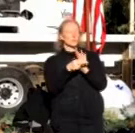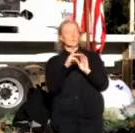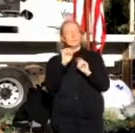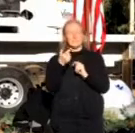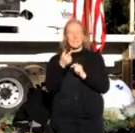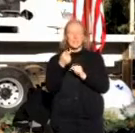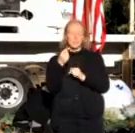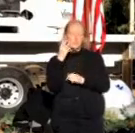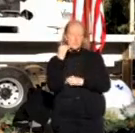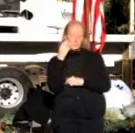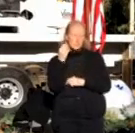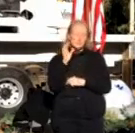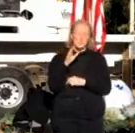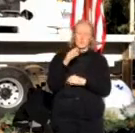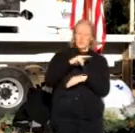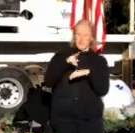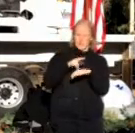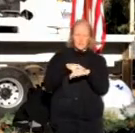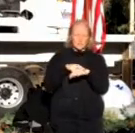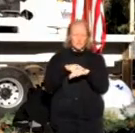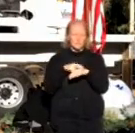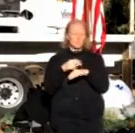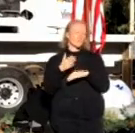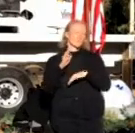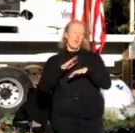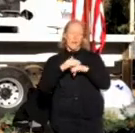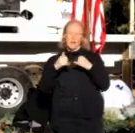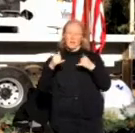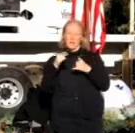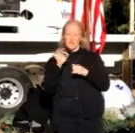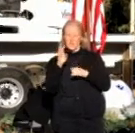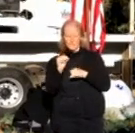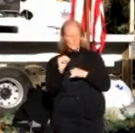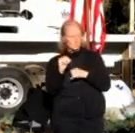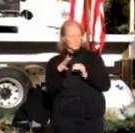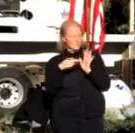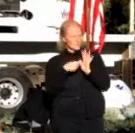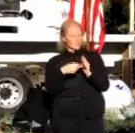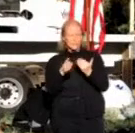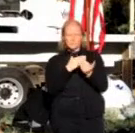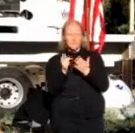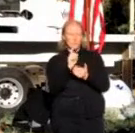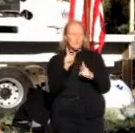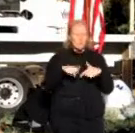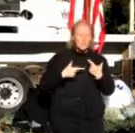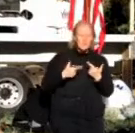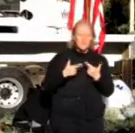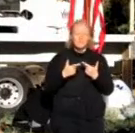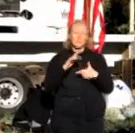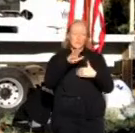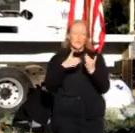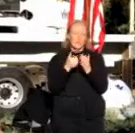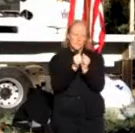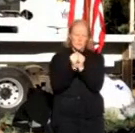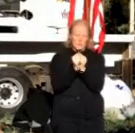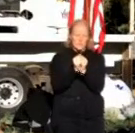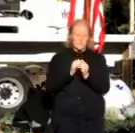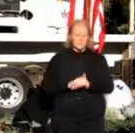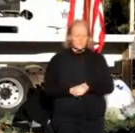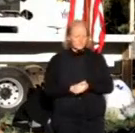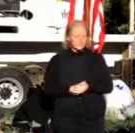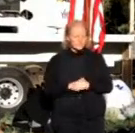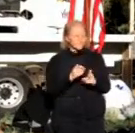Nature will be included, as well as an online option to submit your photos. This showcases that no matter where we are, we're all in it together. As